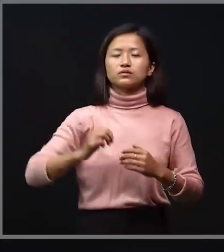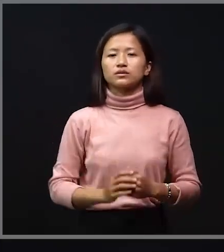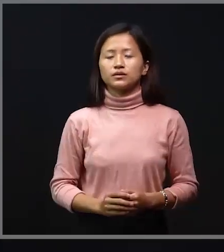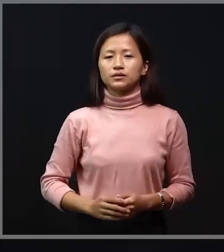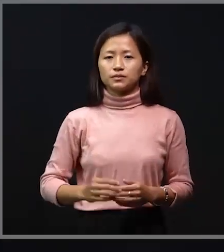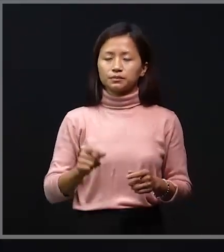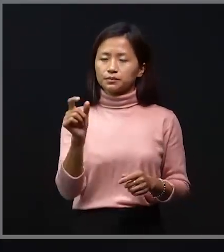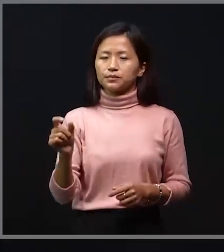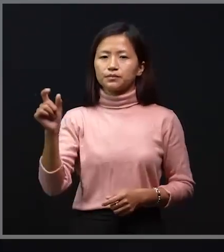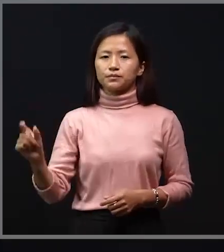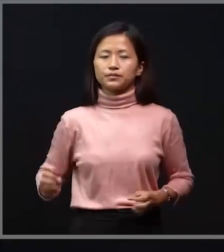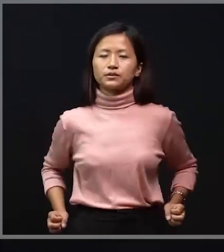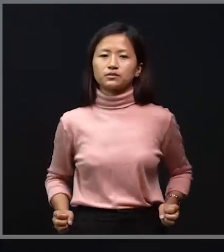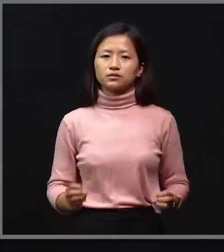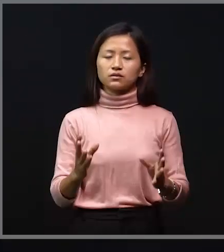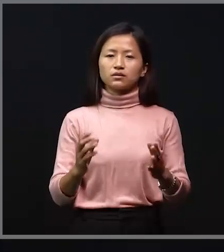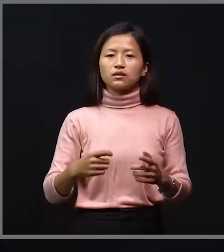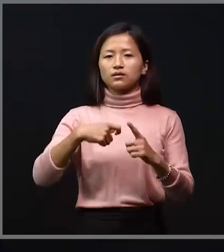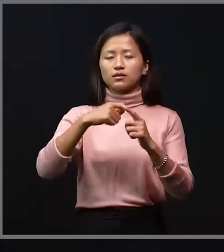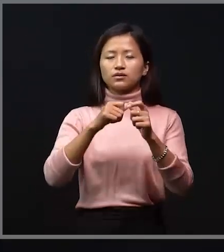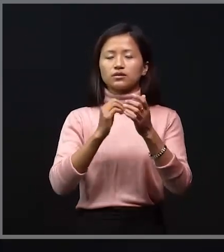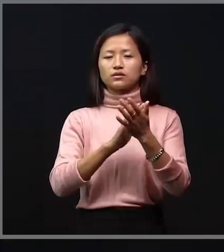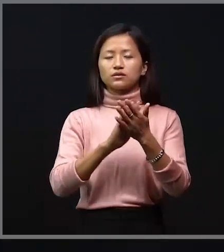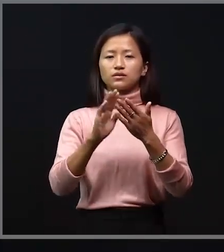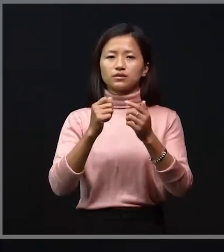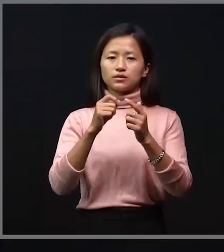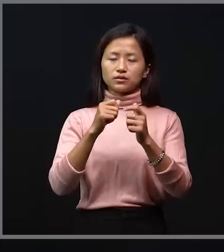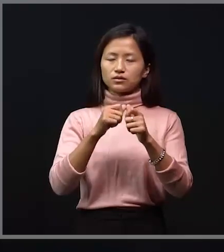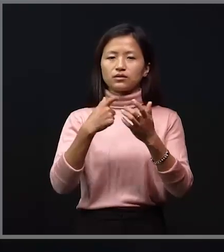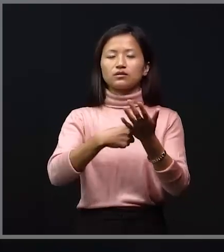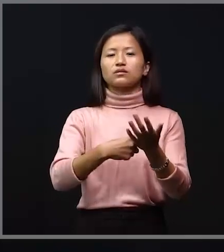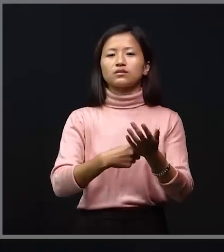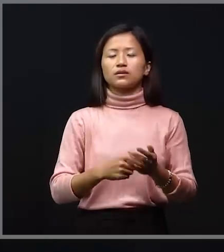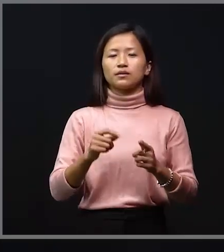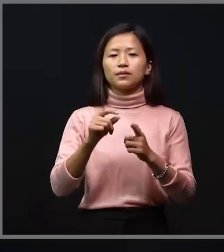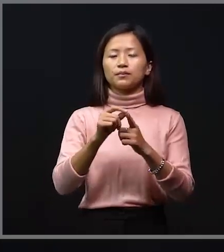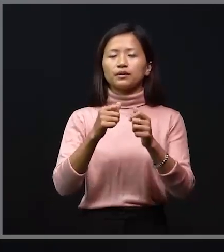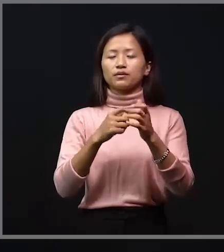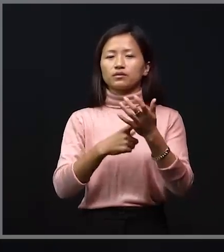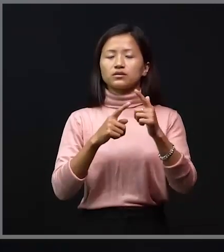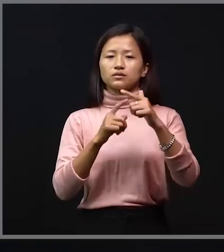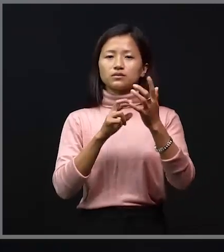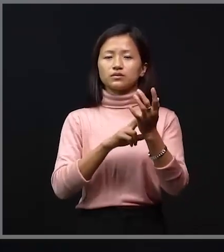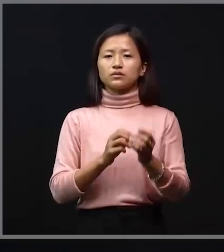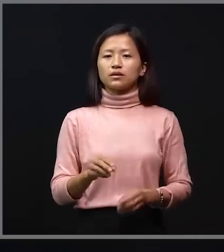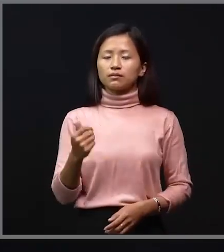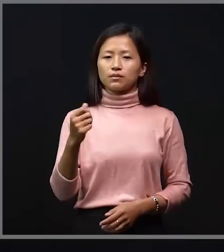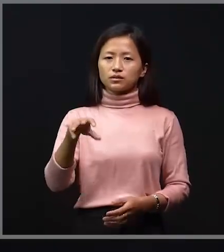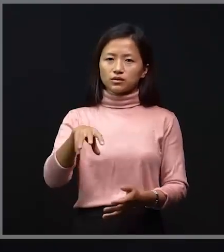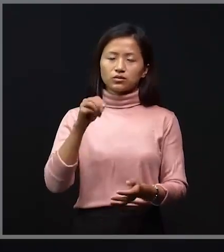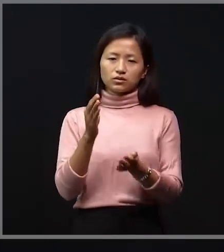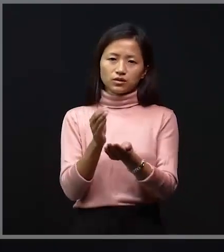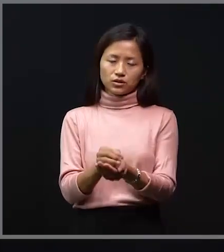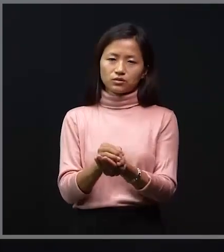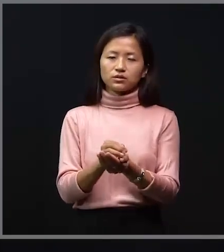people, they started this Khadar Party, and what they did was they used to take money donation from those